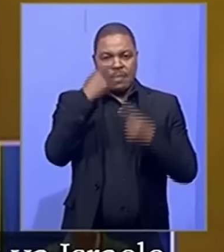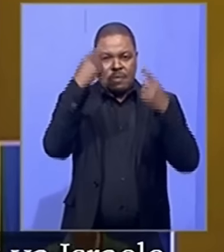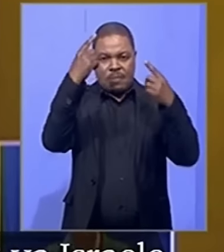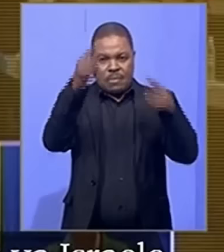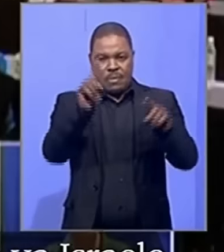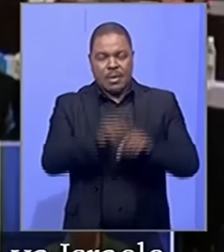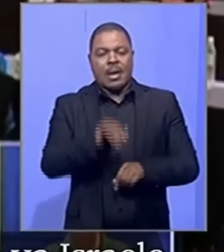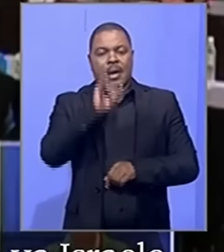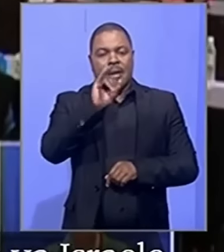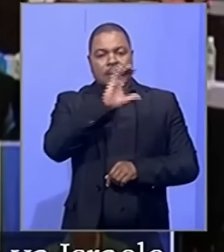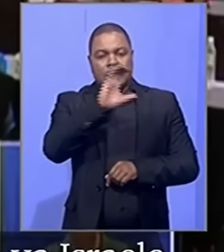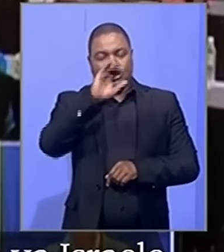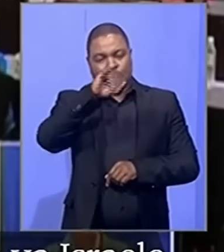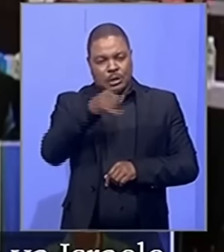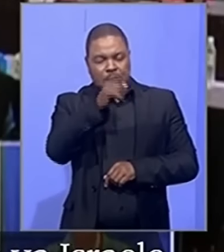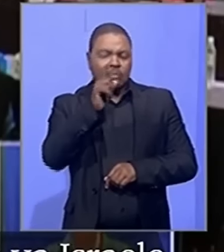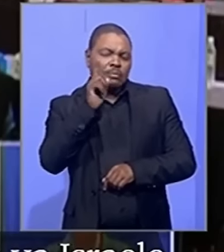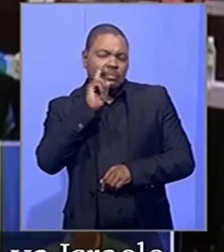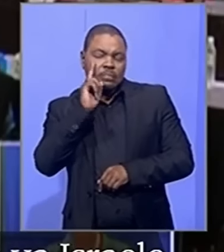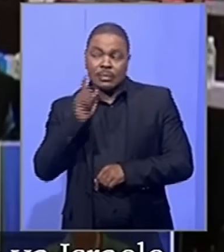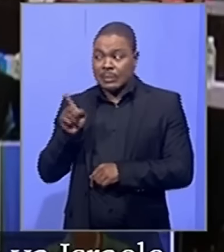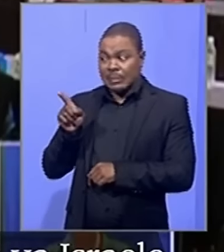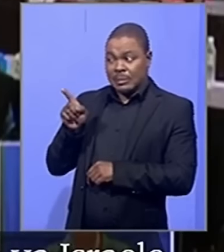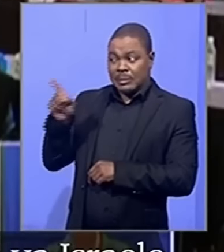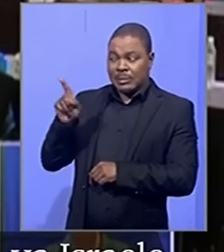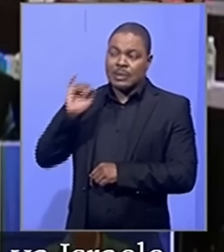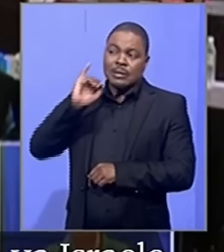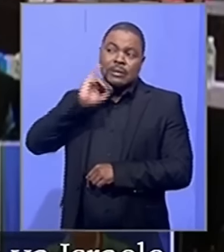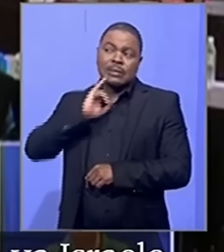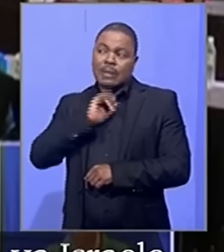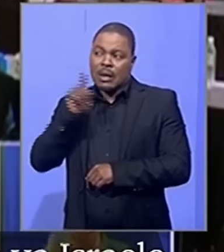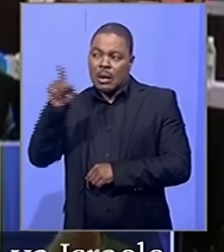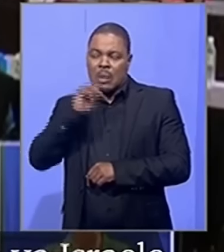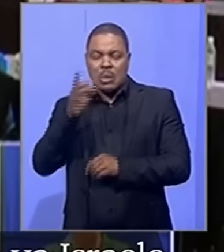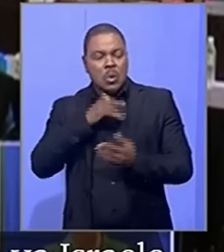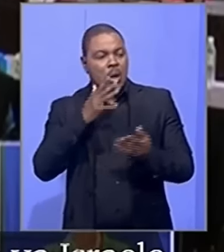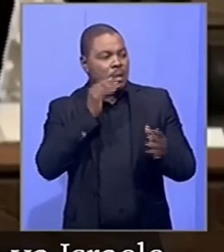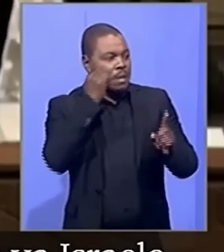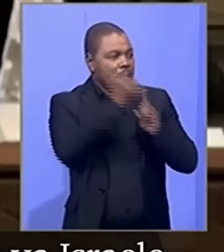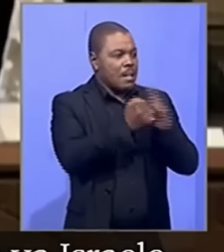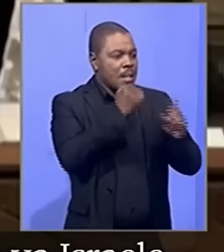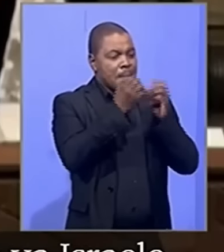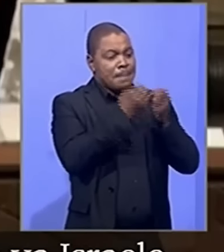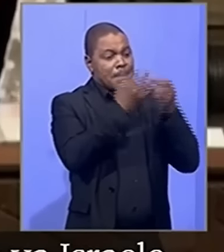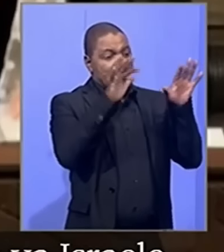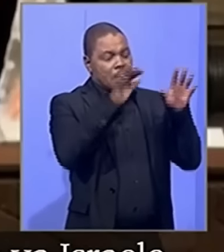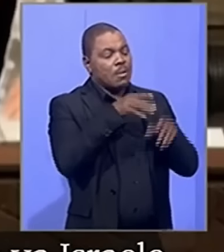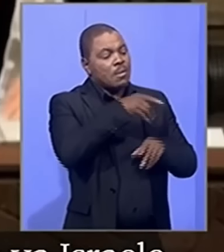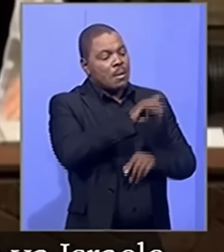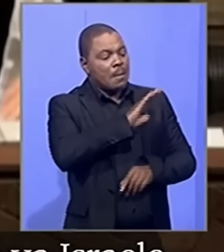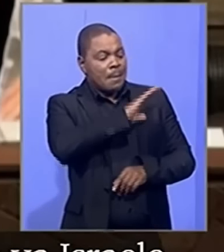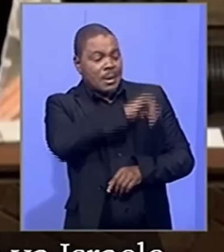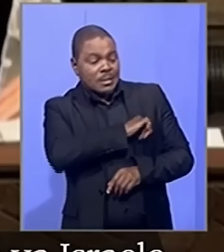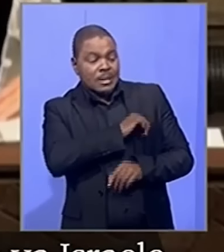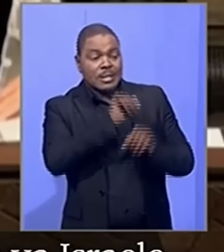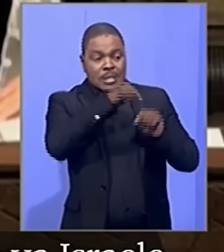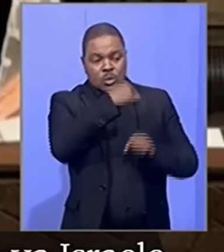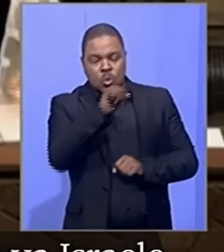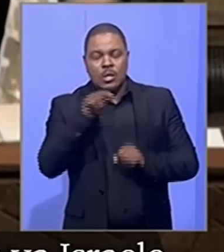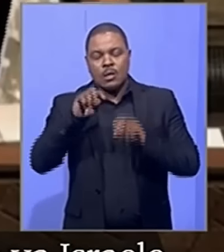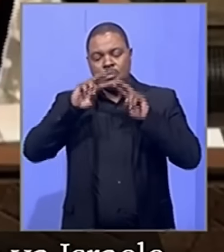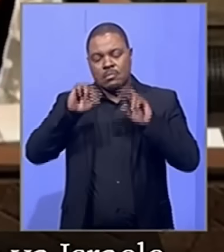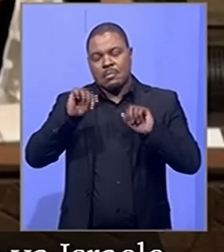toka hore le lekodisise hore na Israele ke yona e hlotseng dipolao tsa baahi ba bangata ba Palestina, Gaza kapa tjhe.